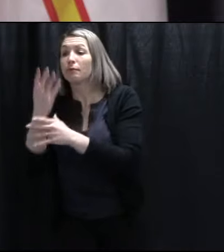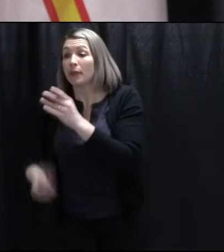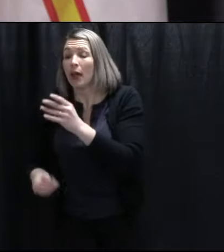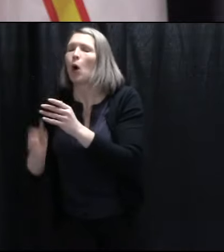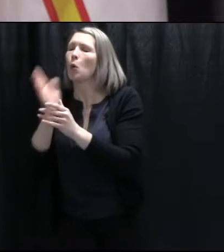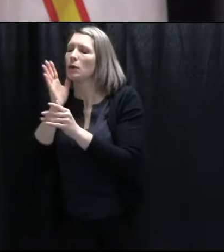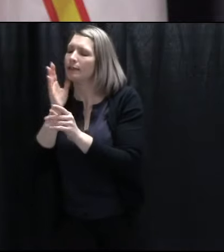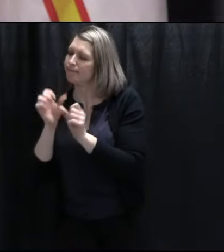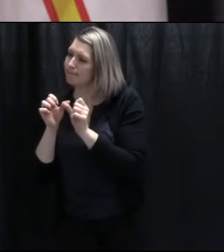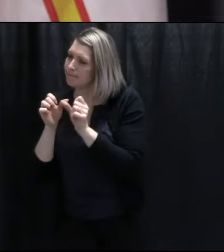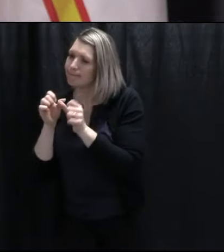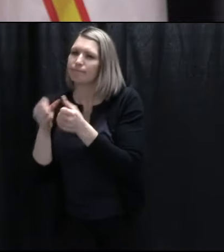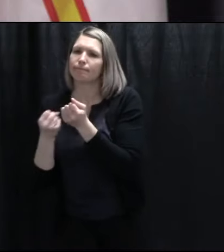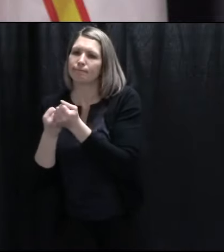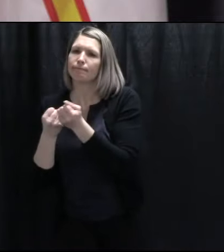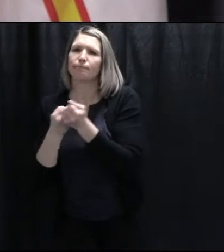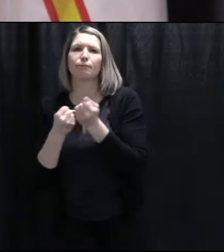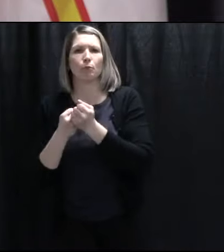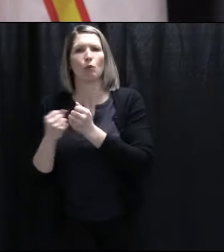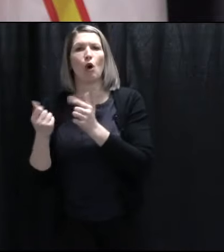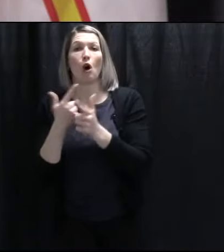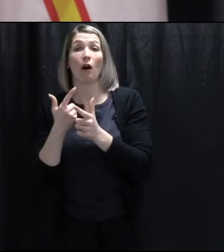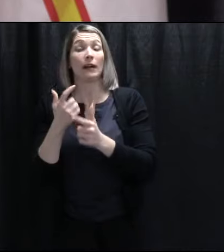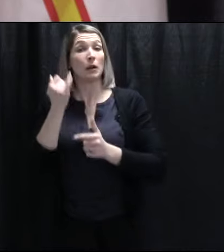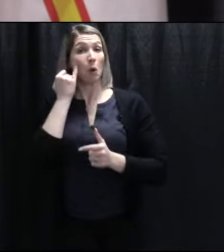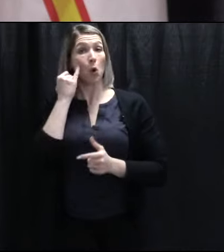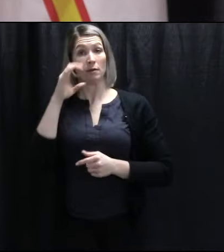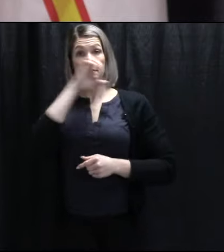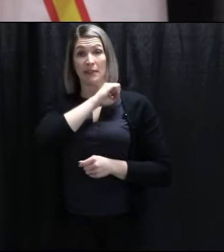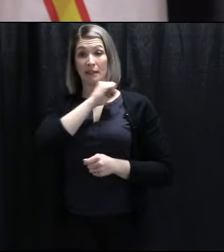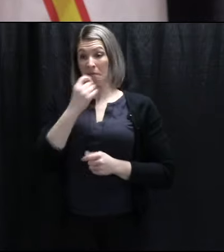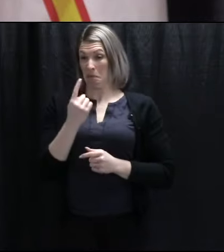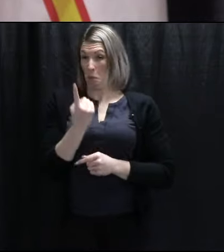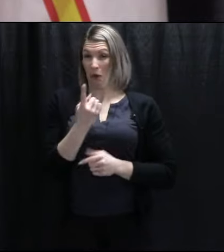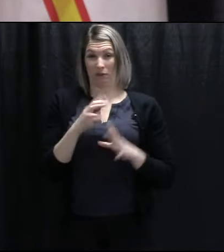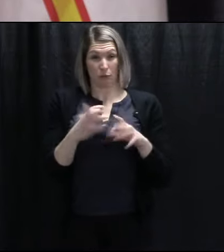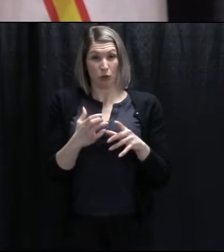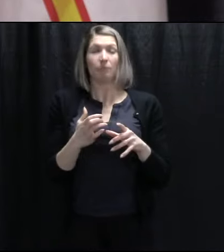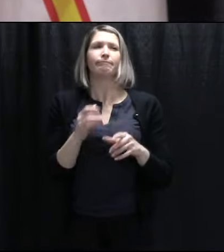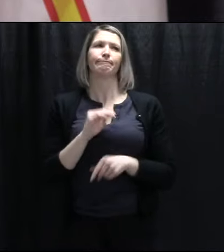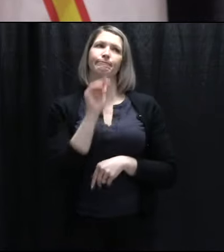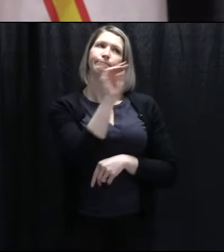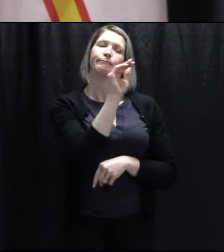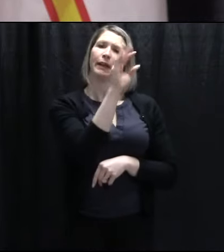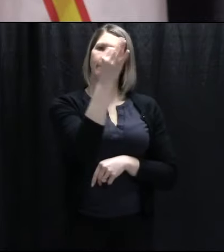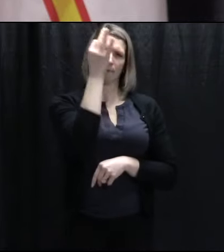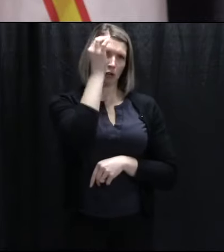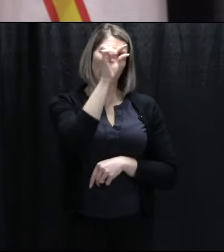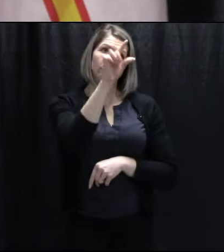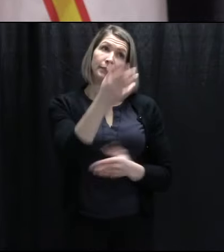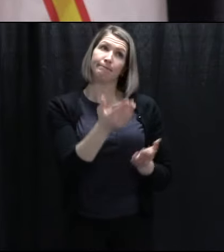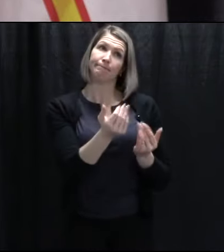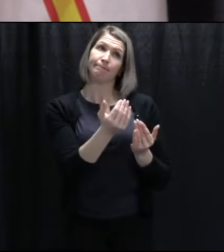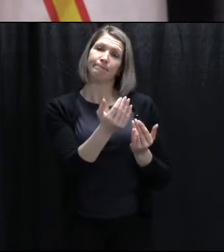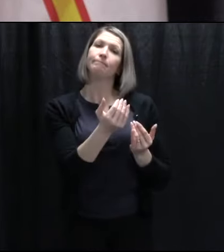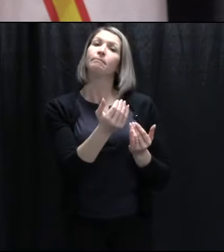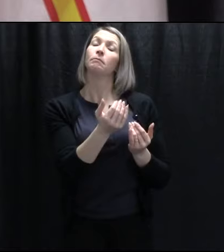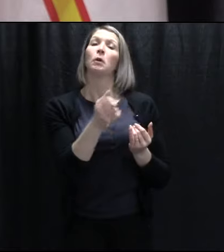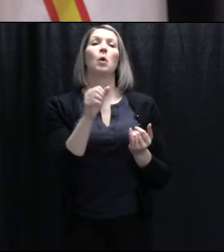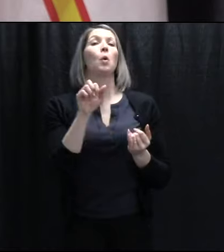with the federal government to press for those programs to reflect the relevant needs of low-income earners and wage earners in general